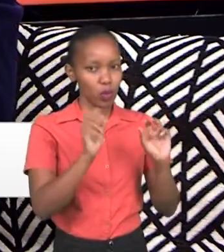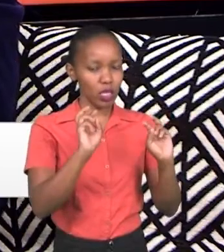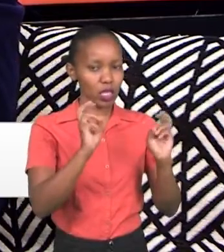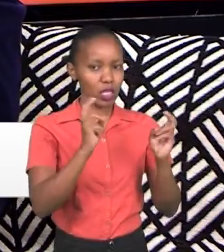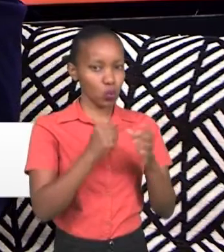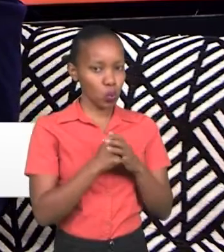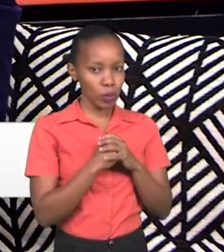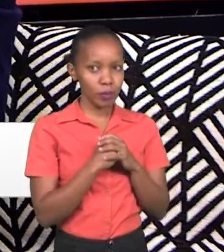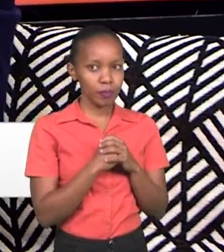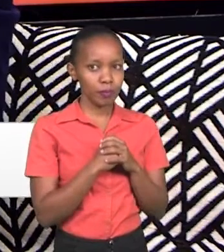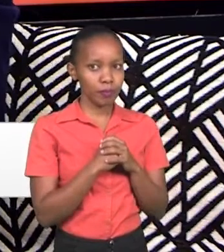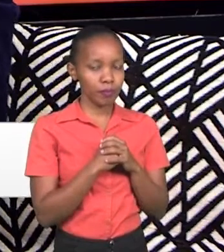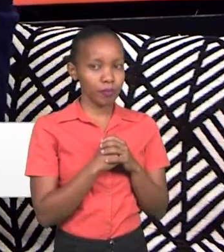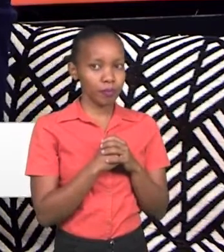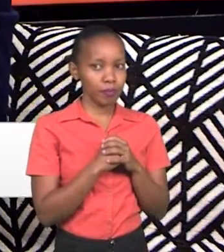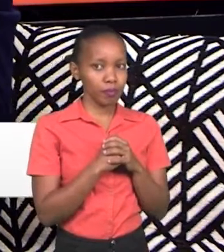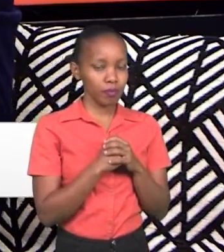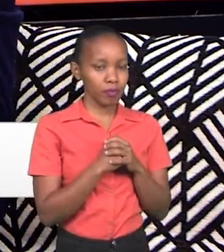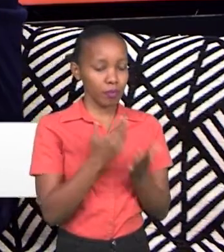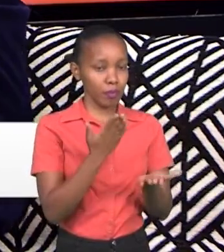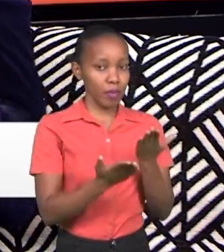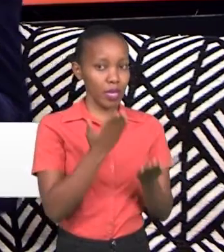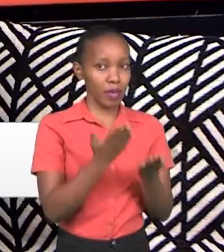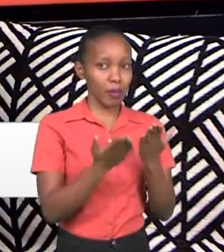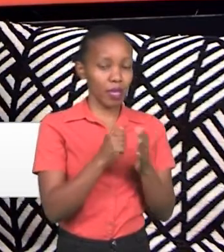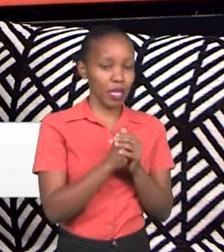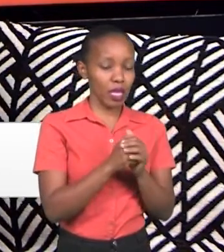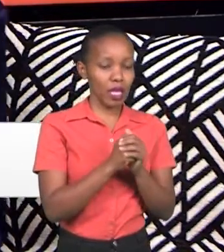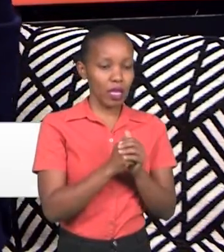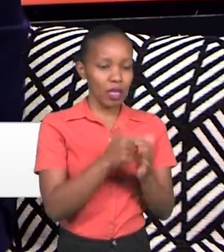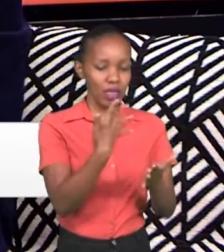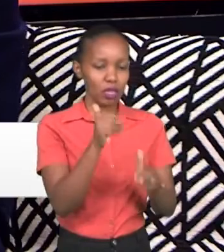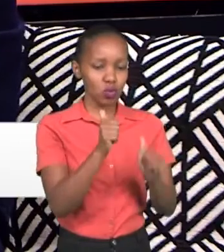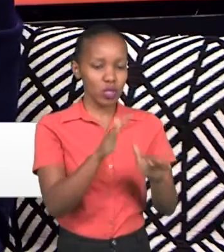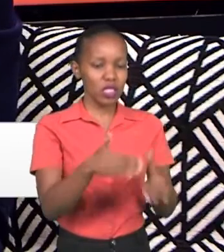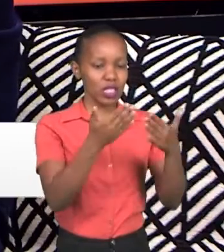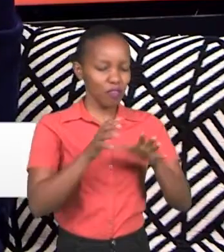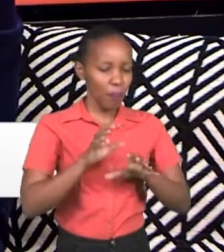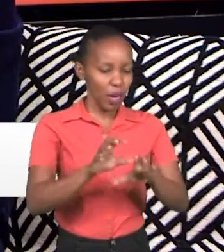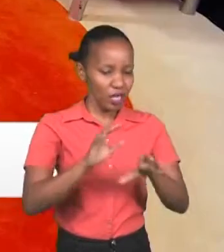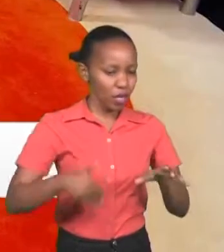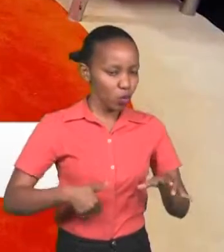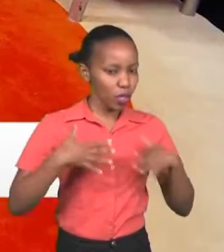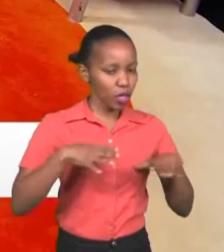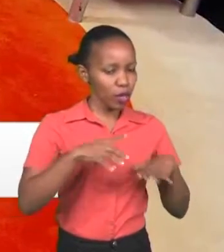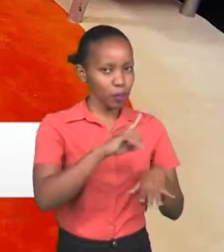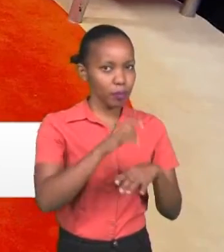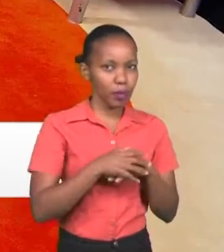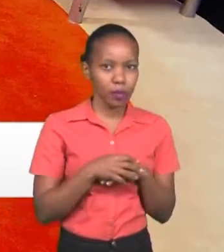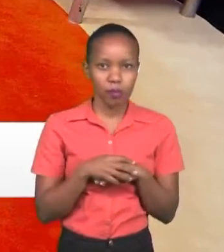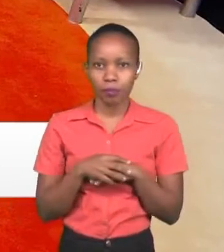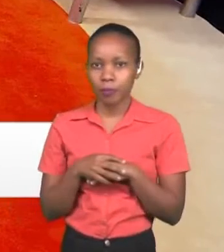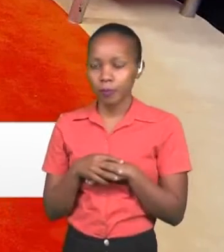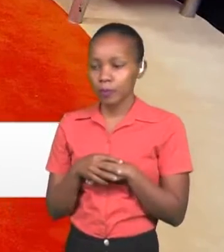of class scorecards that is bringing so much pressure to the young people? You see, social media it's not